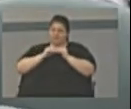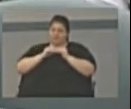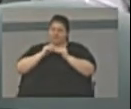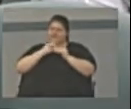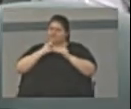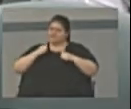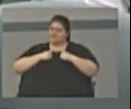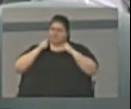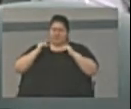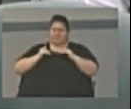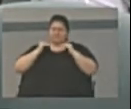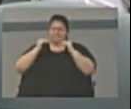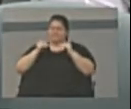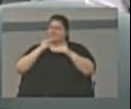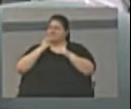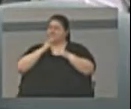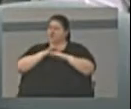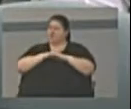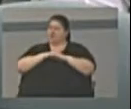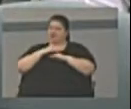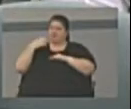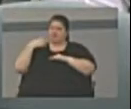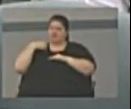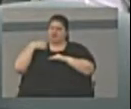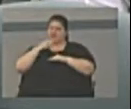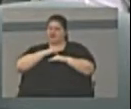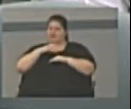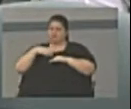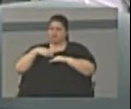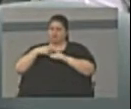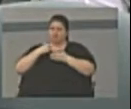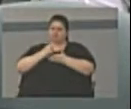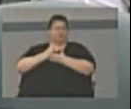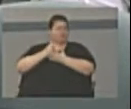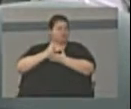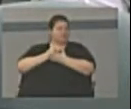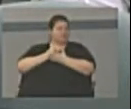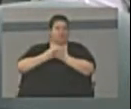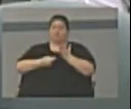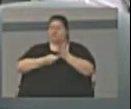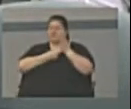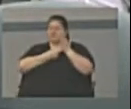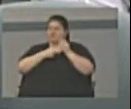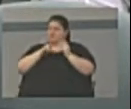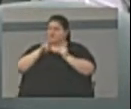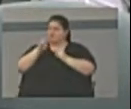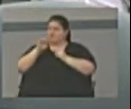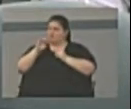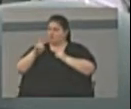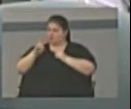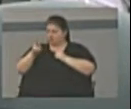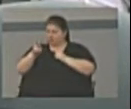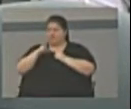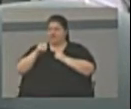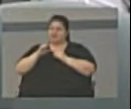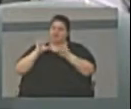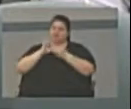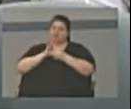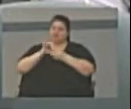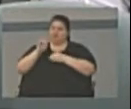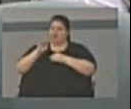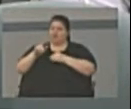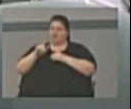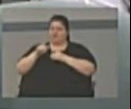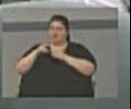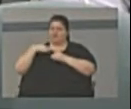up. He's on the Chief's Council representing the 2nd Ward, and he's also joining the Laurel Volunteer Fire Department. So